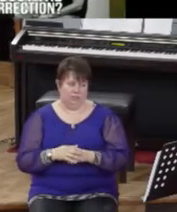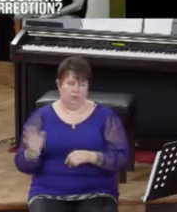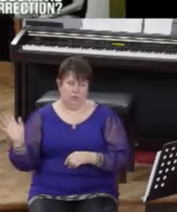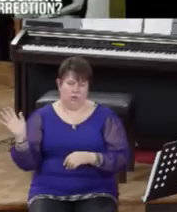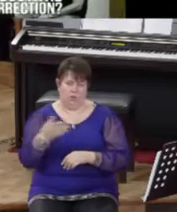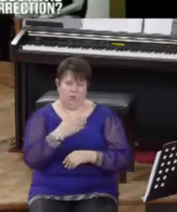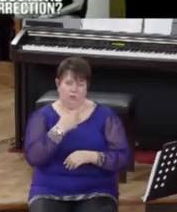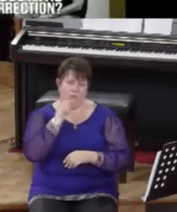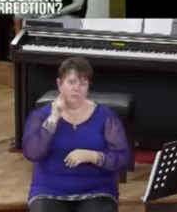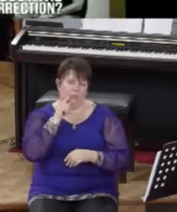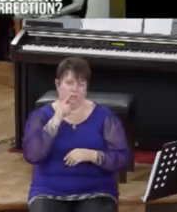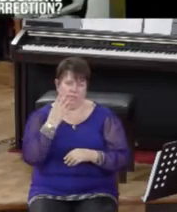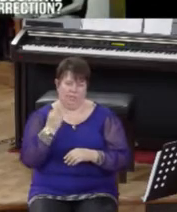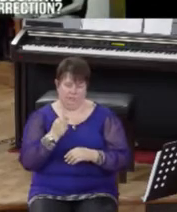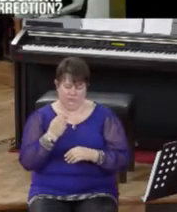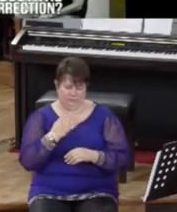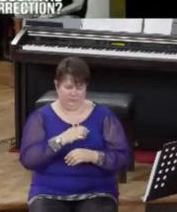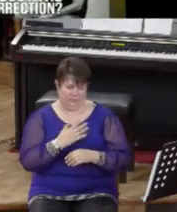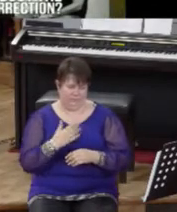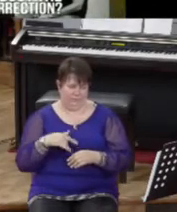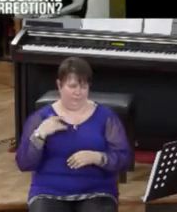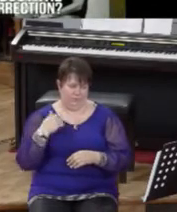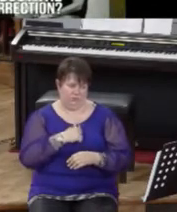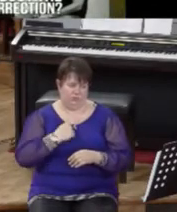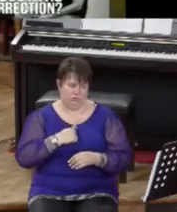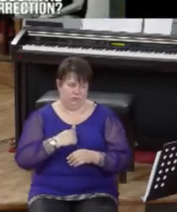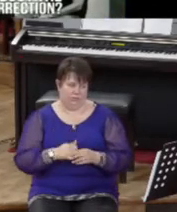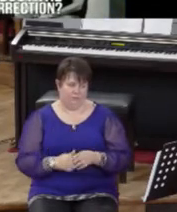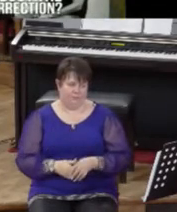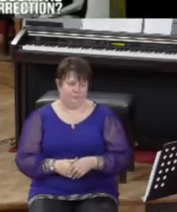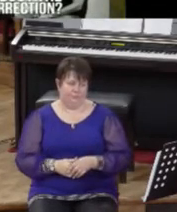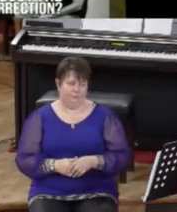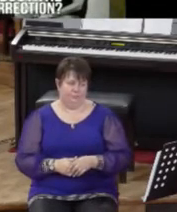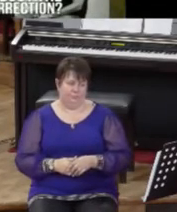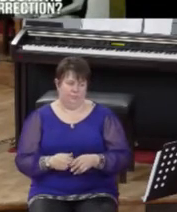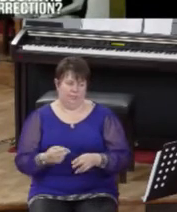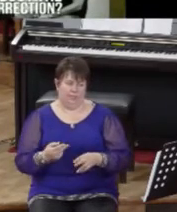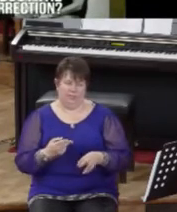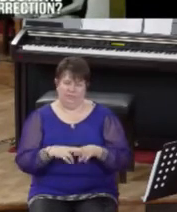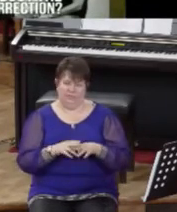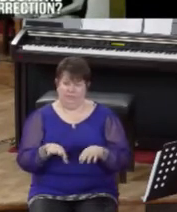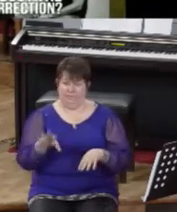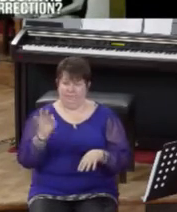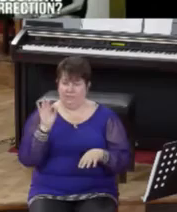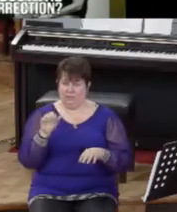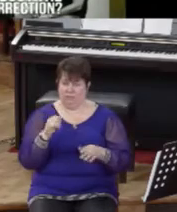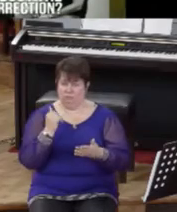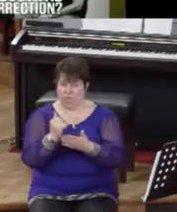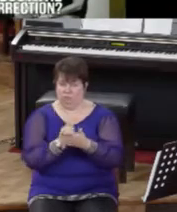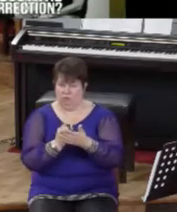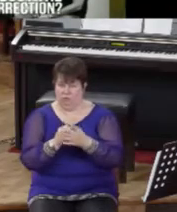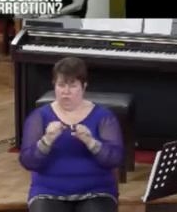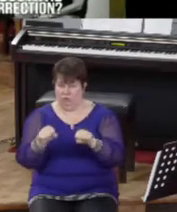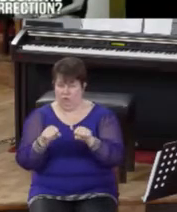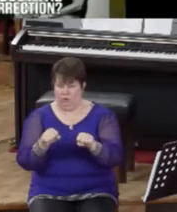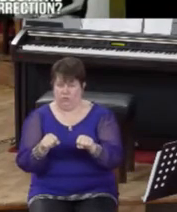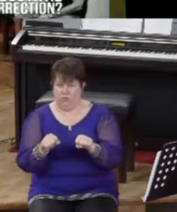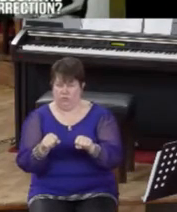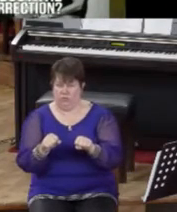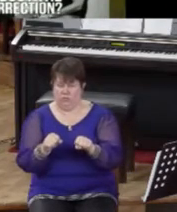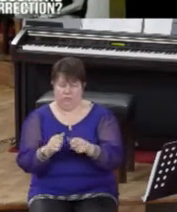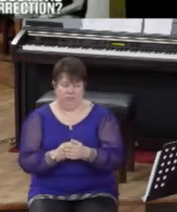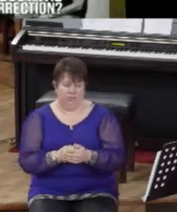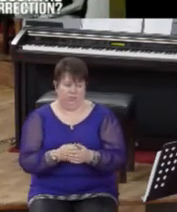be pitied. In other words, if we have backed the wrong horse in believing that